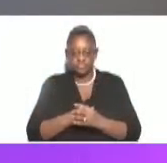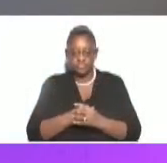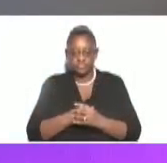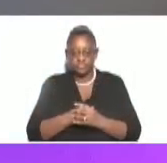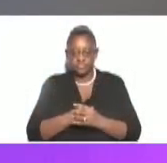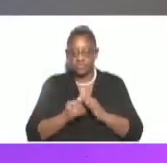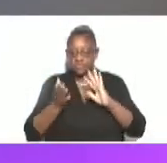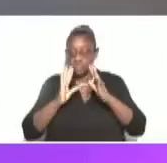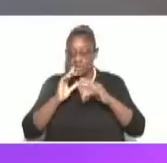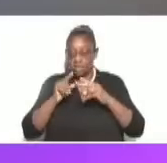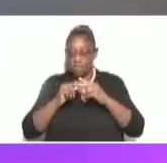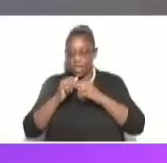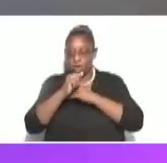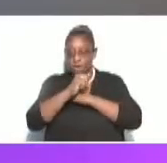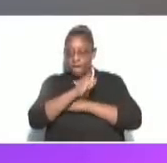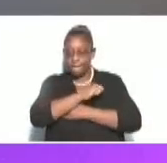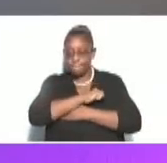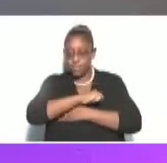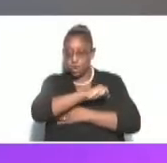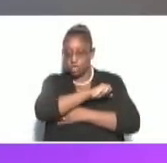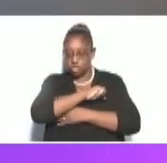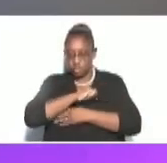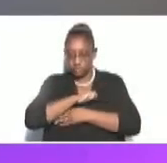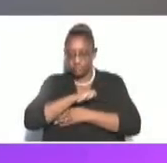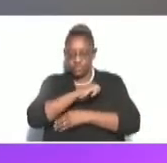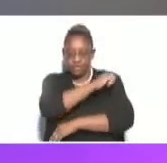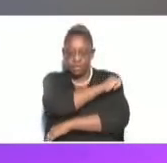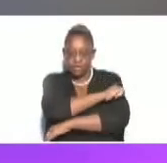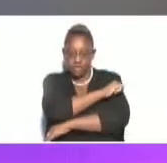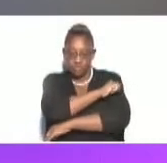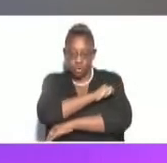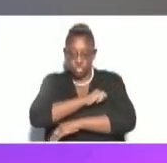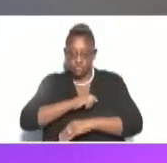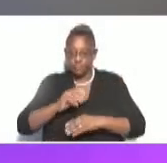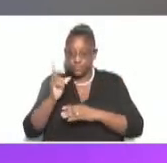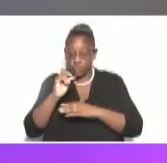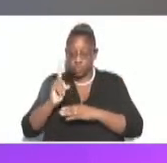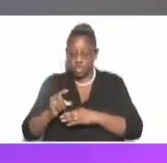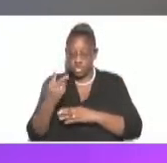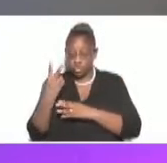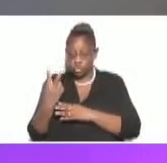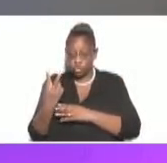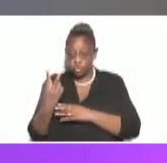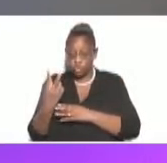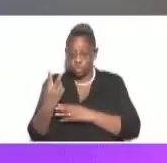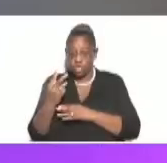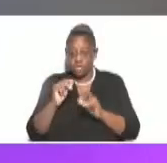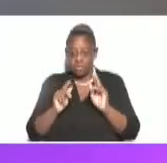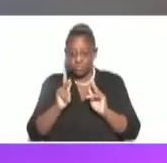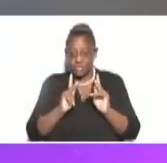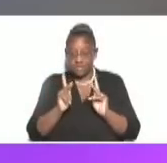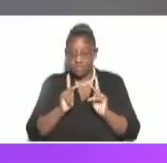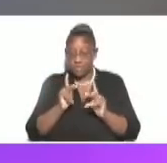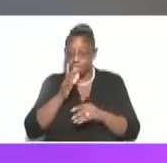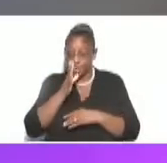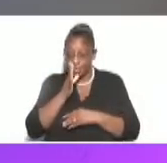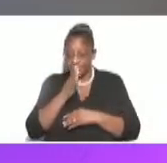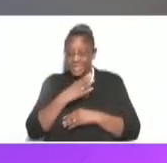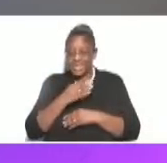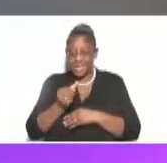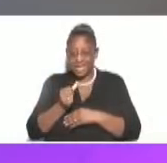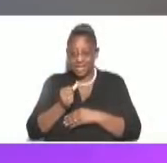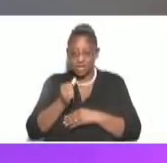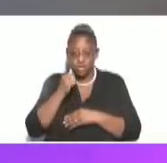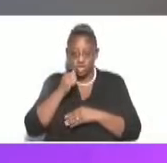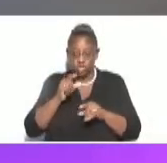on abortion, as an underage teen girl's mother and 2 others, including a prominent doctor, were all today